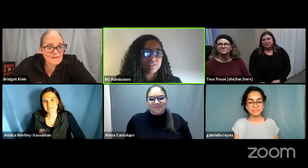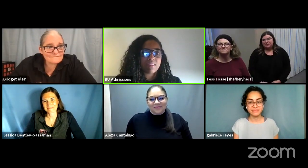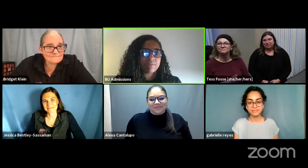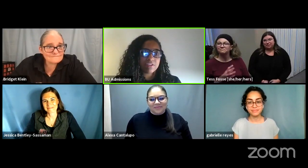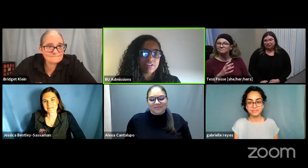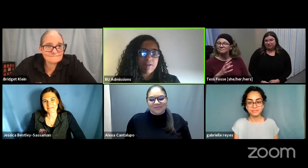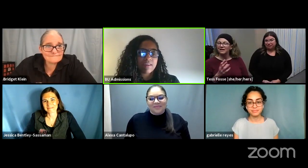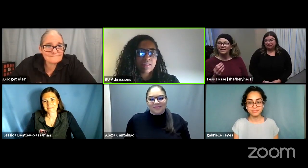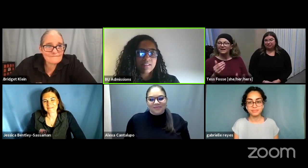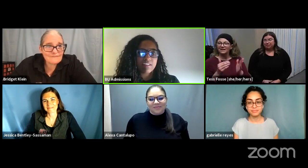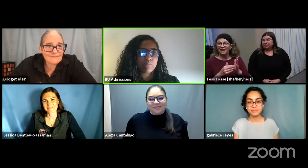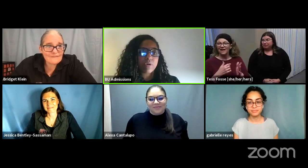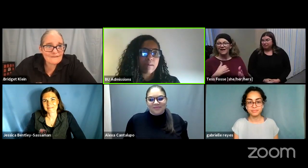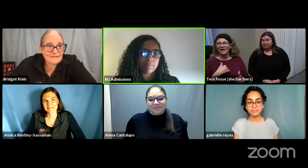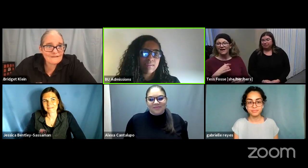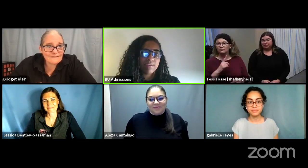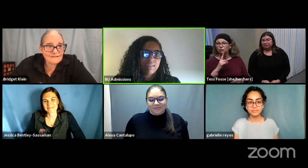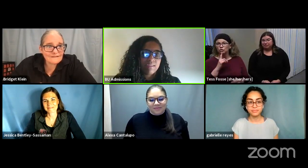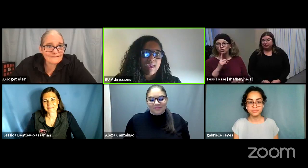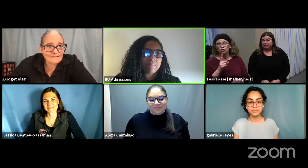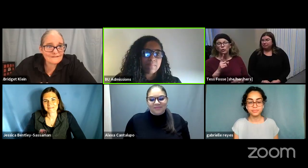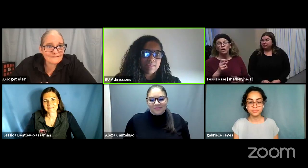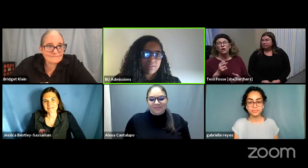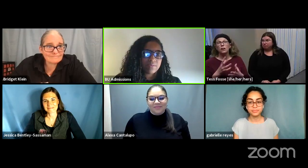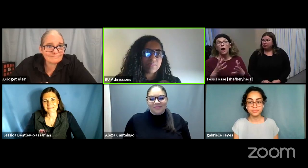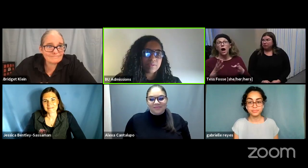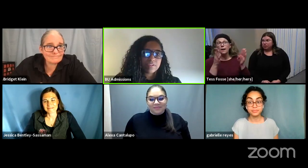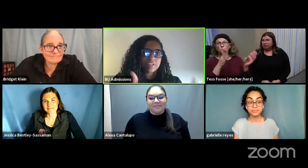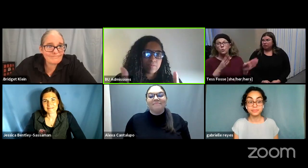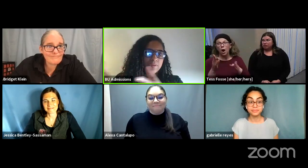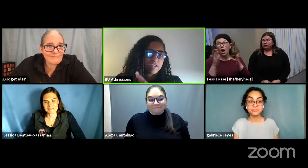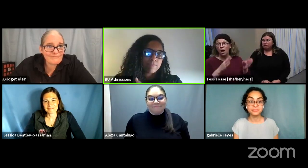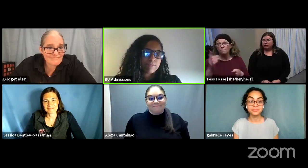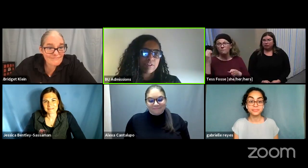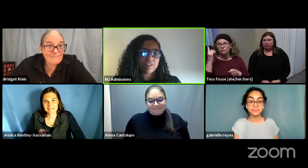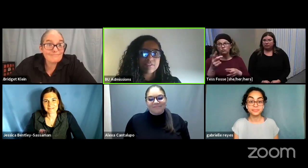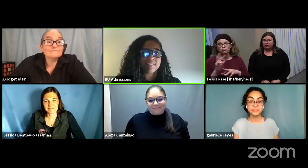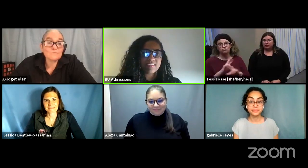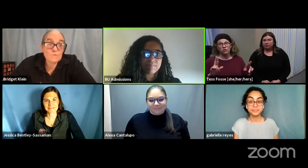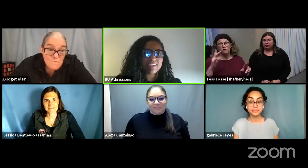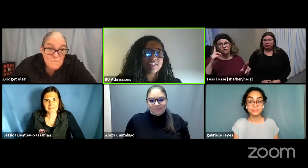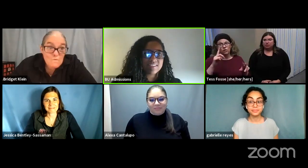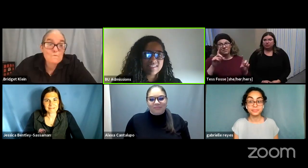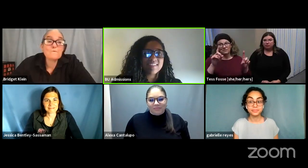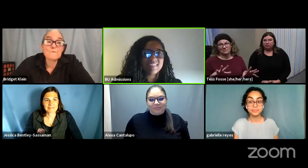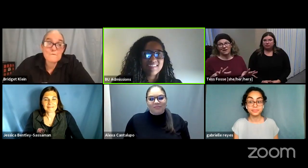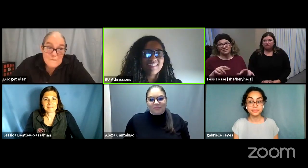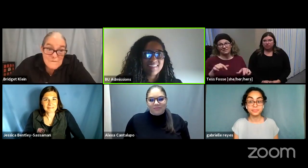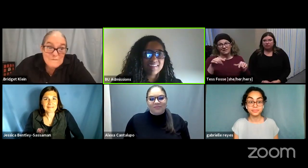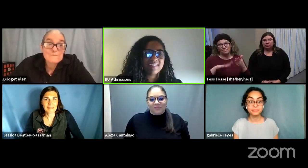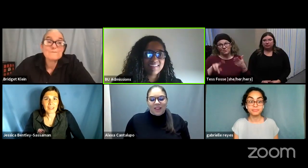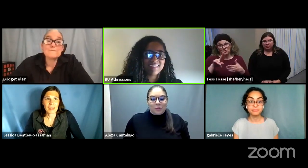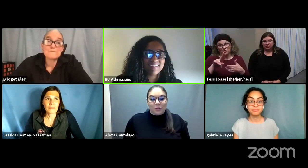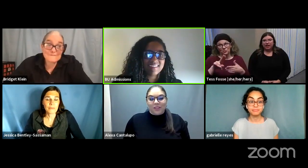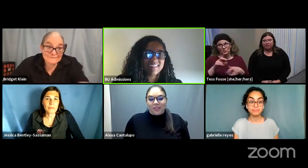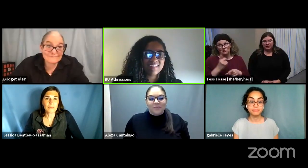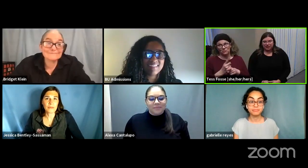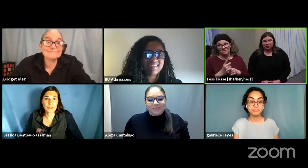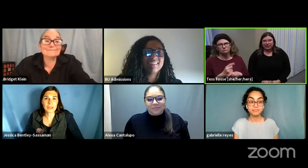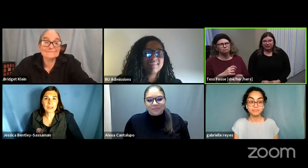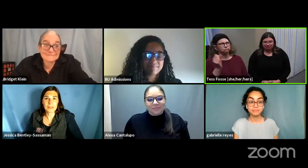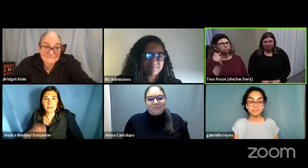get, I'm certain they probably get a lot of prep at BU in order to prepare for those examinations.